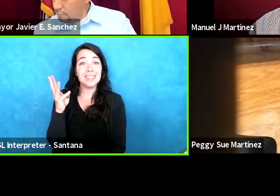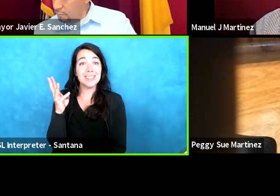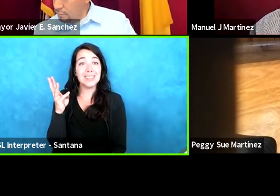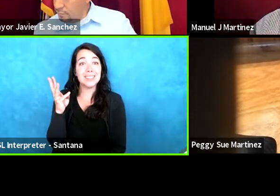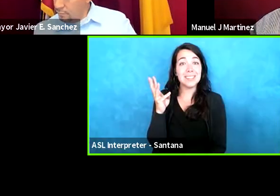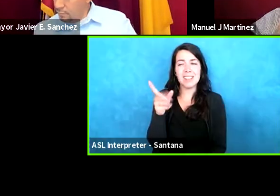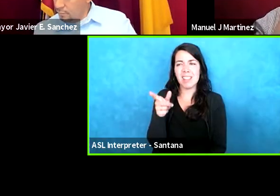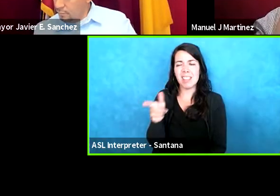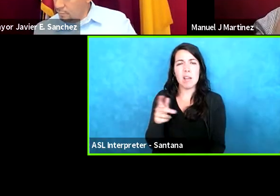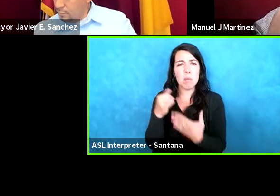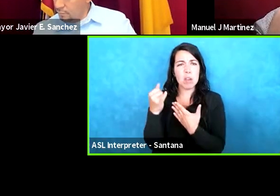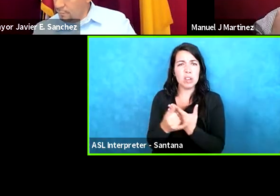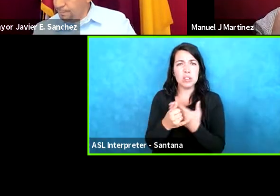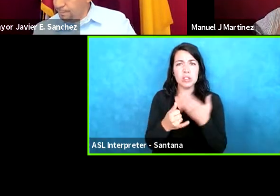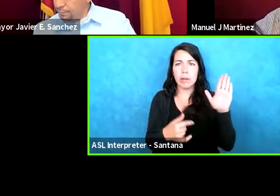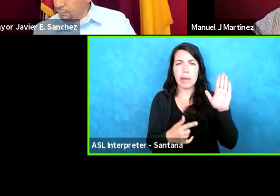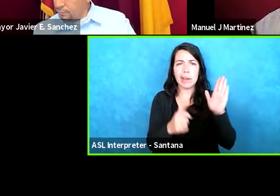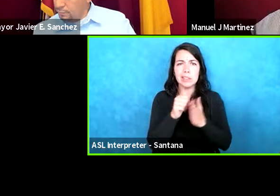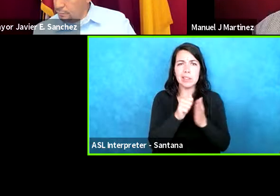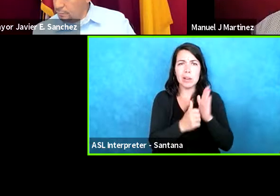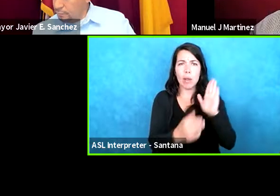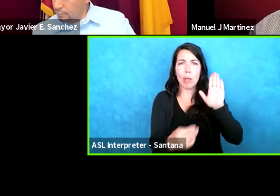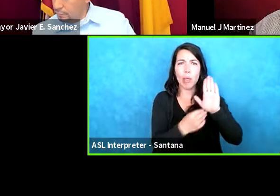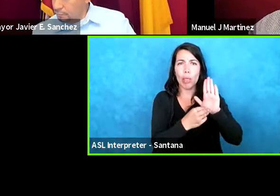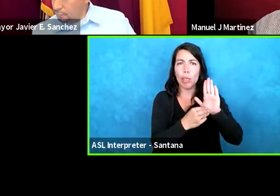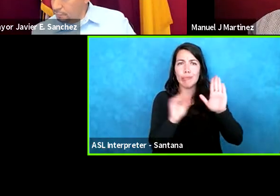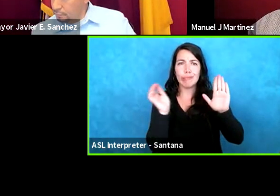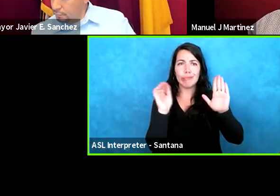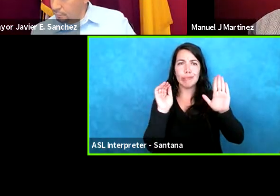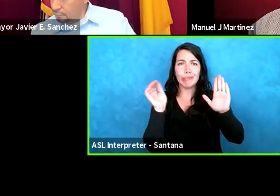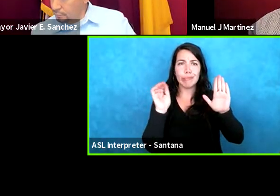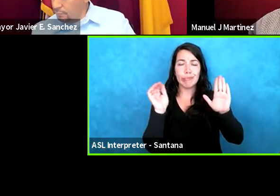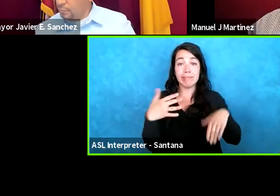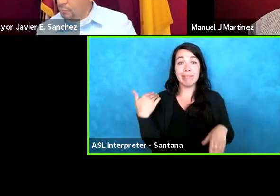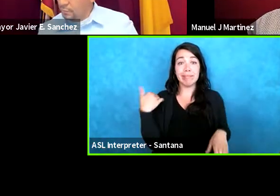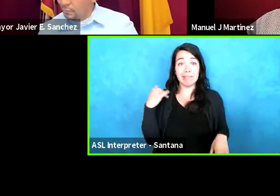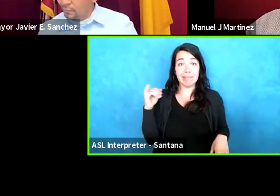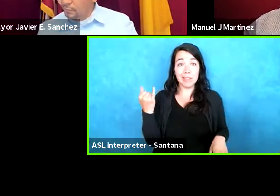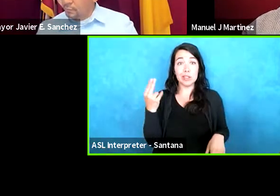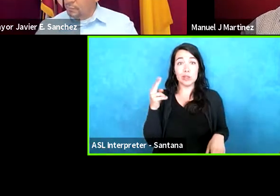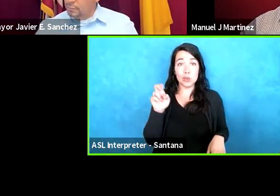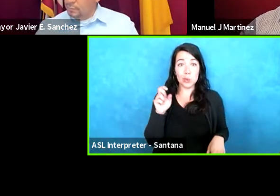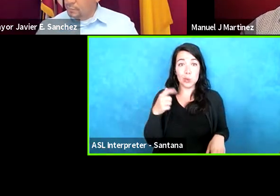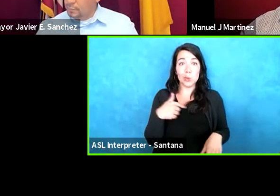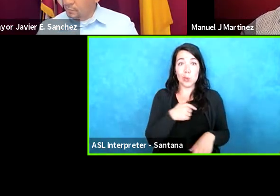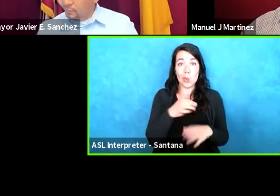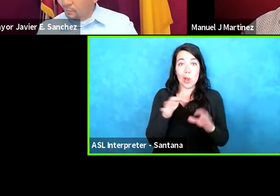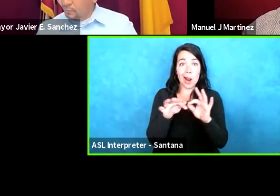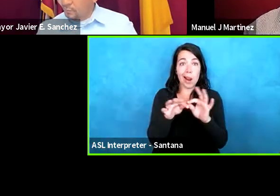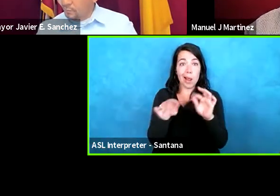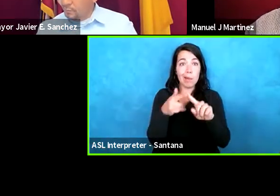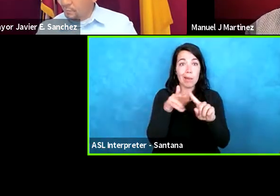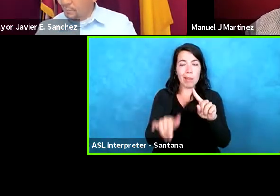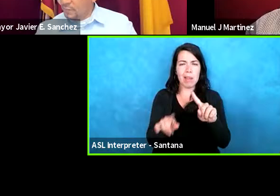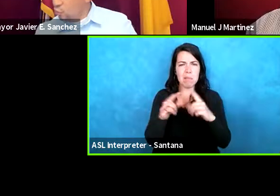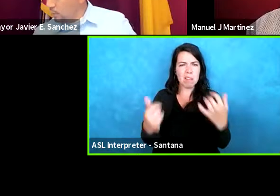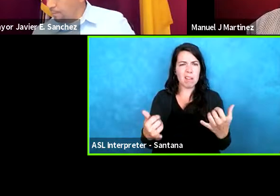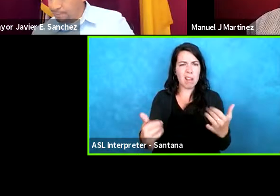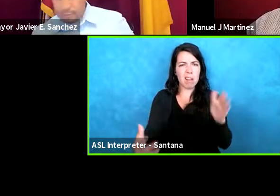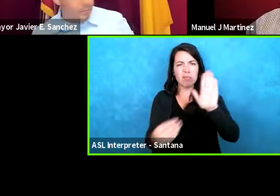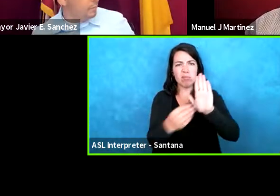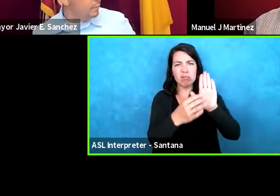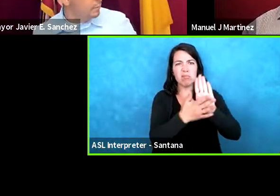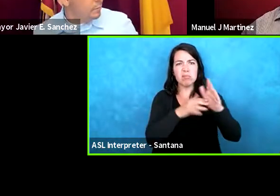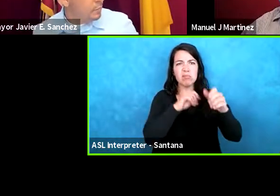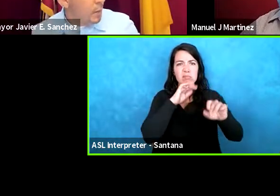this agenda. I know it was on our last official agenda in June. And so I just wanted to see if you can give me an update on why it wasn't placed on this